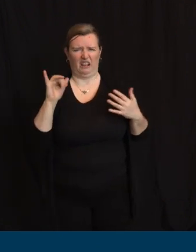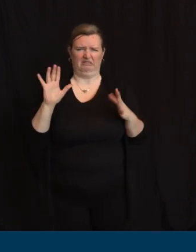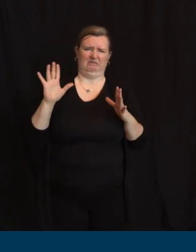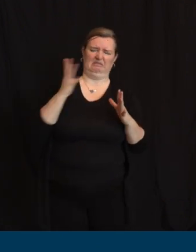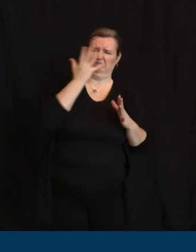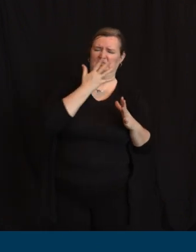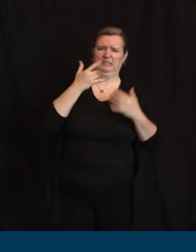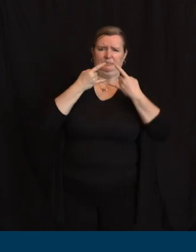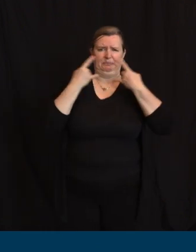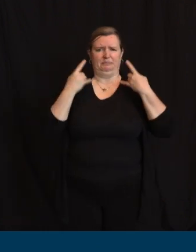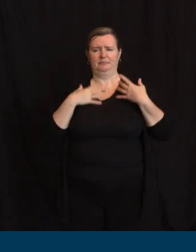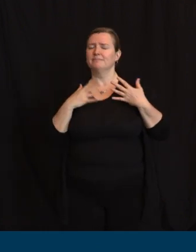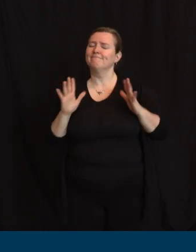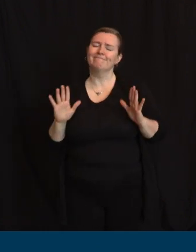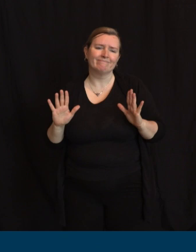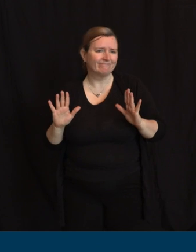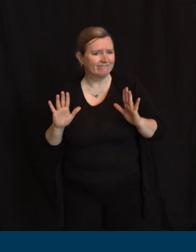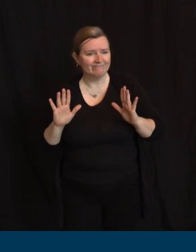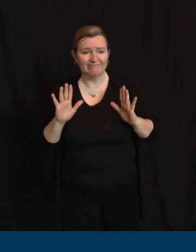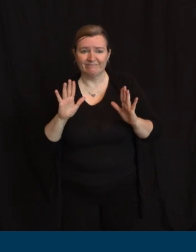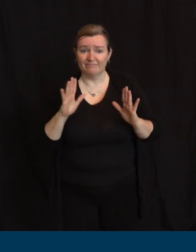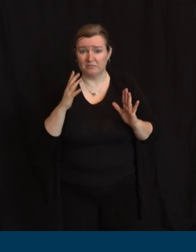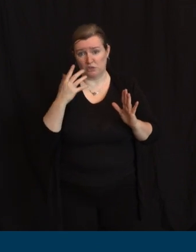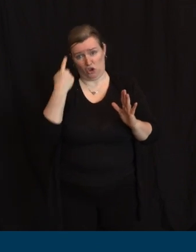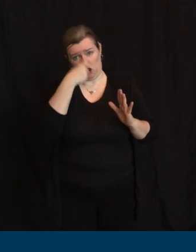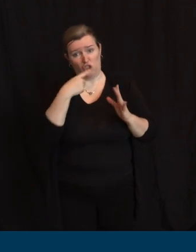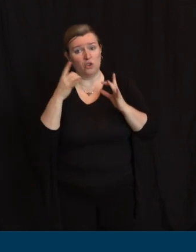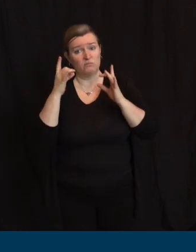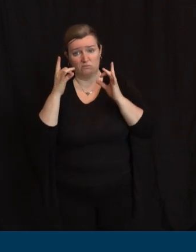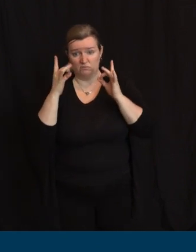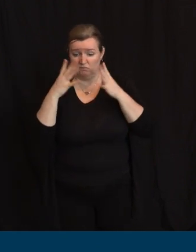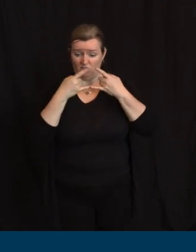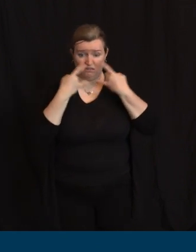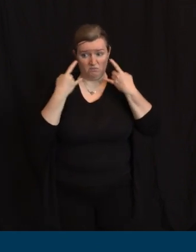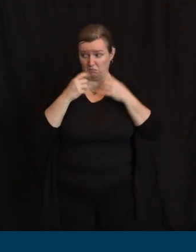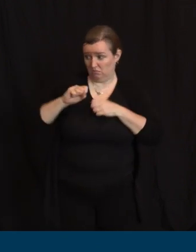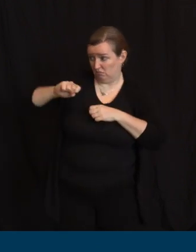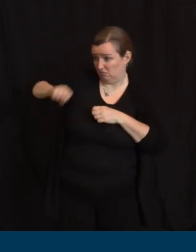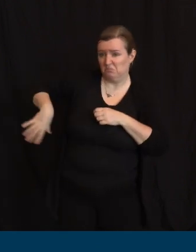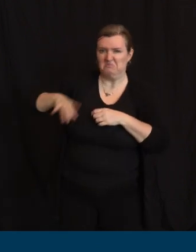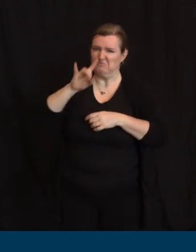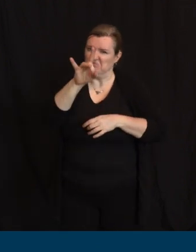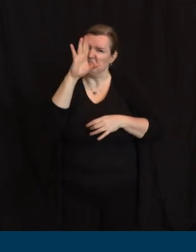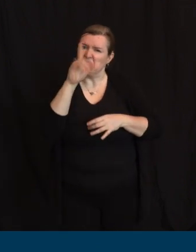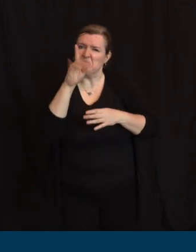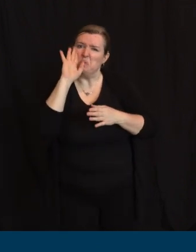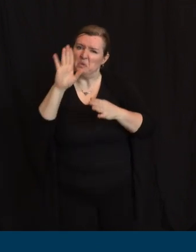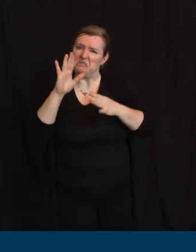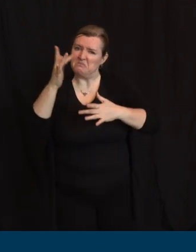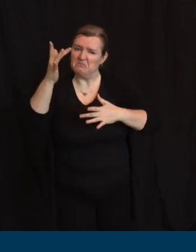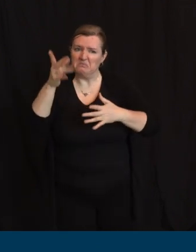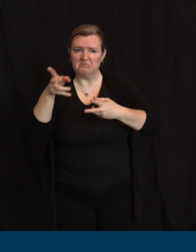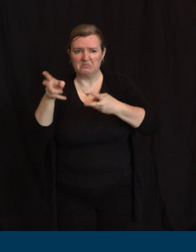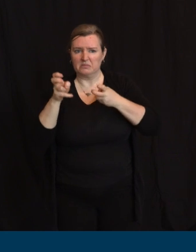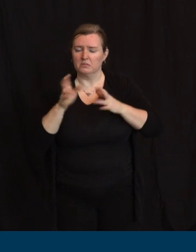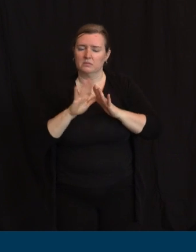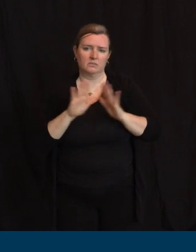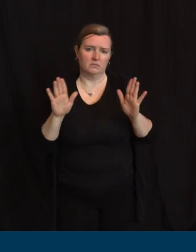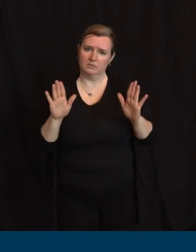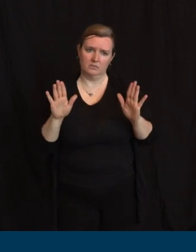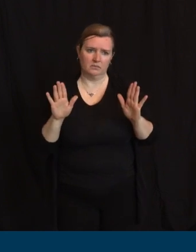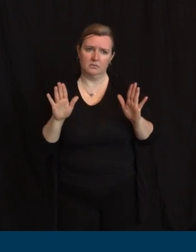And you'll look far sillier if you have to trade in a face covering for a hospital gown. We will get through this